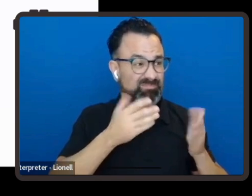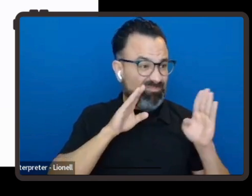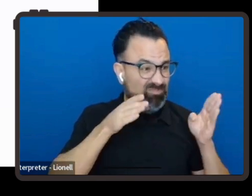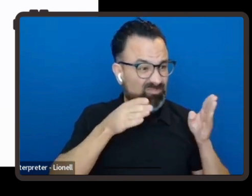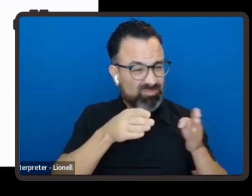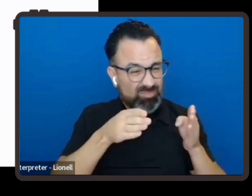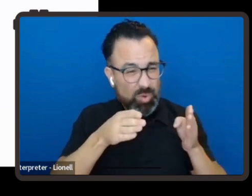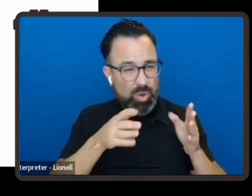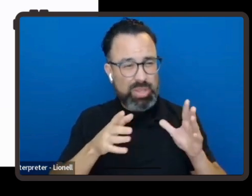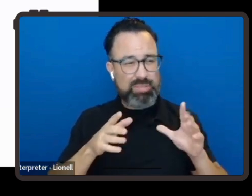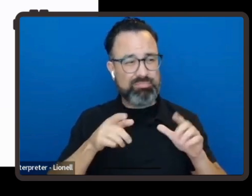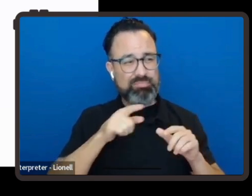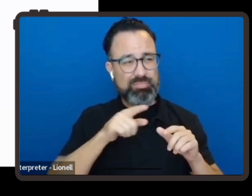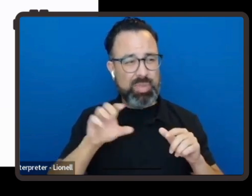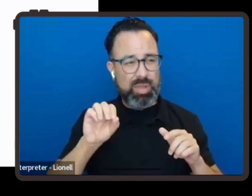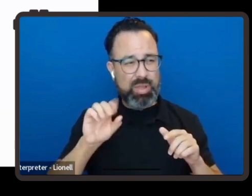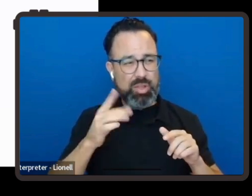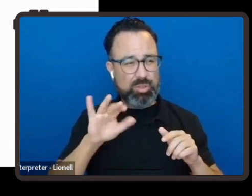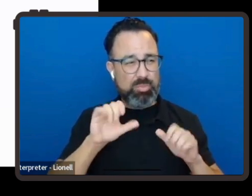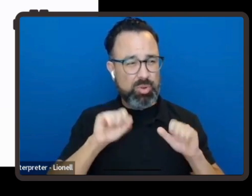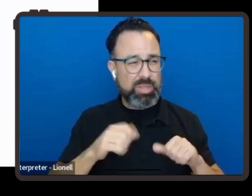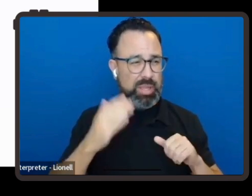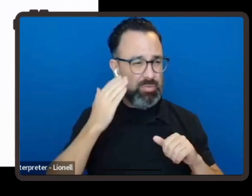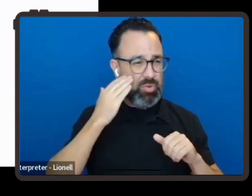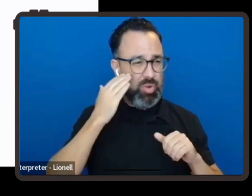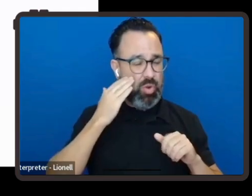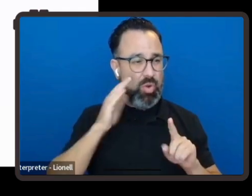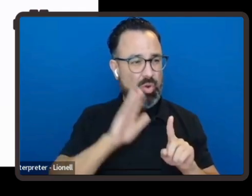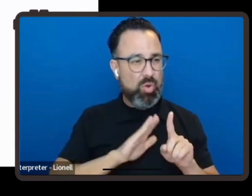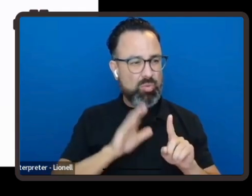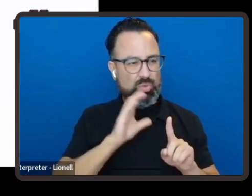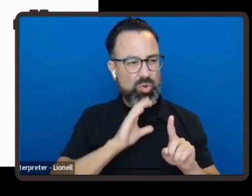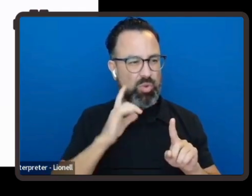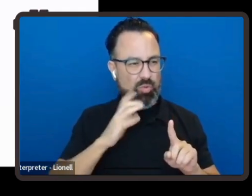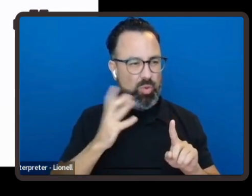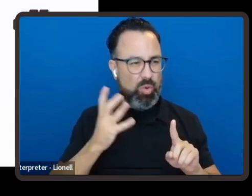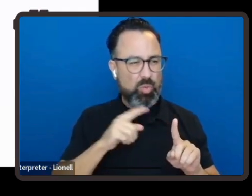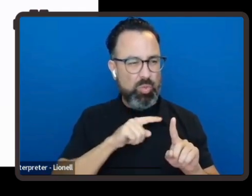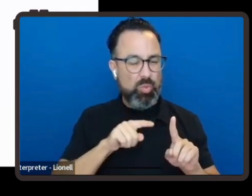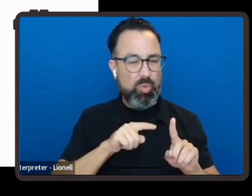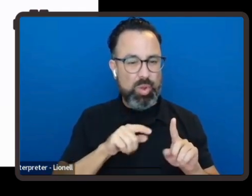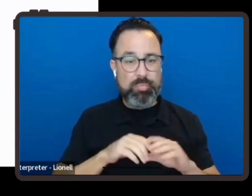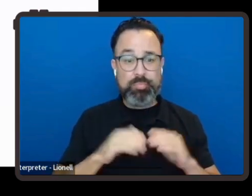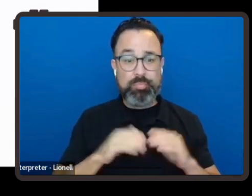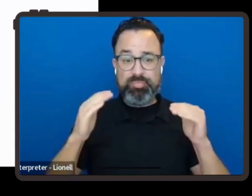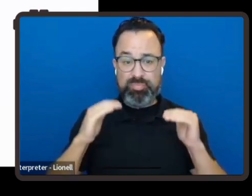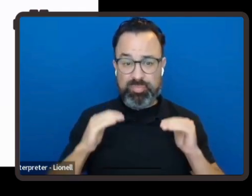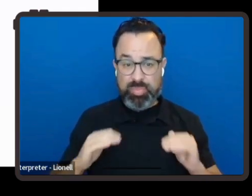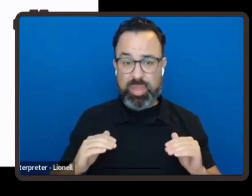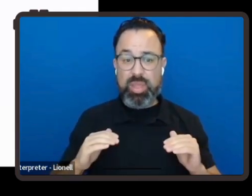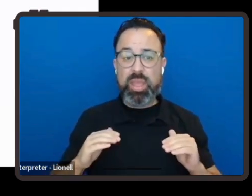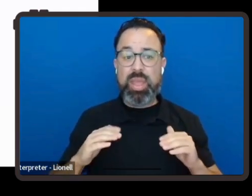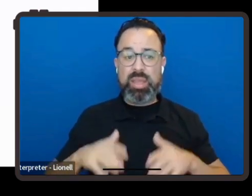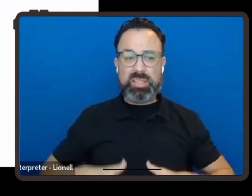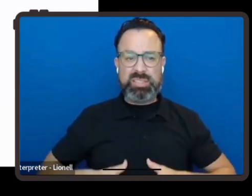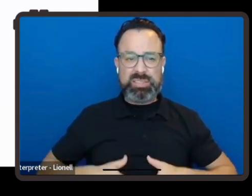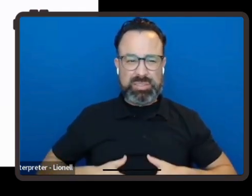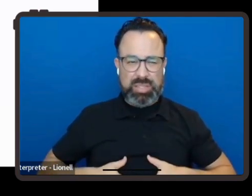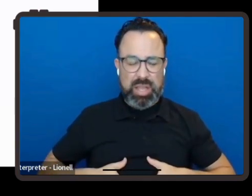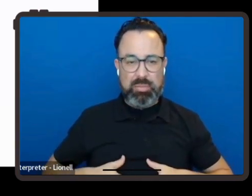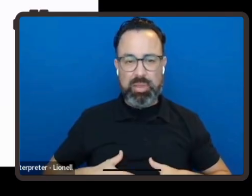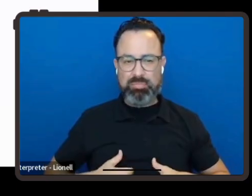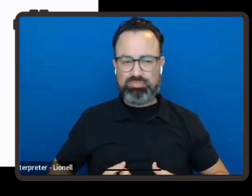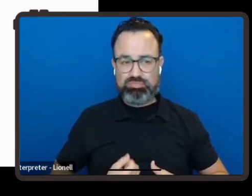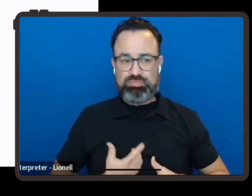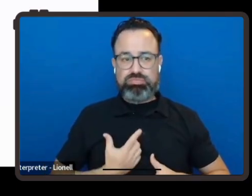So second and third was swallowing, reflux, stomach, gut constipation.